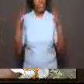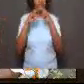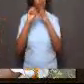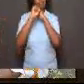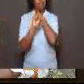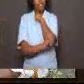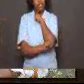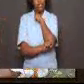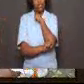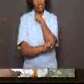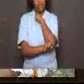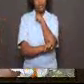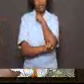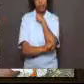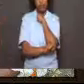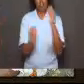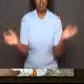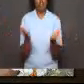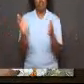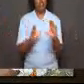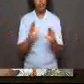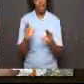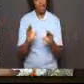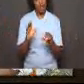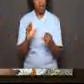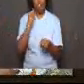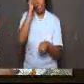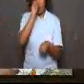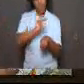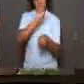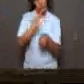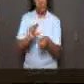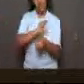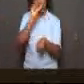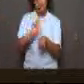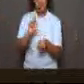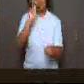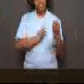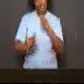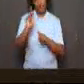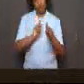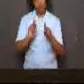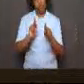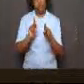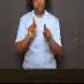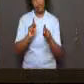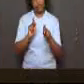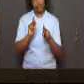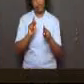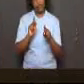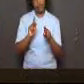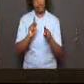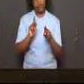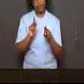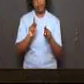federalism, which promotes respect for the nations, nationalities, and people of